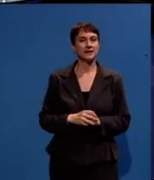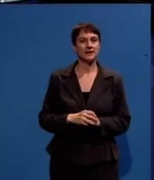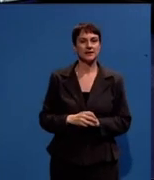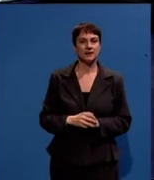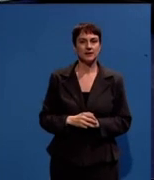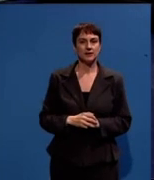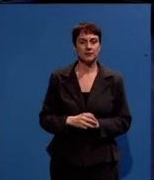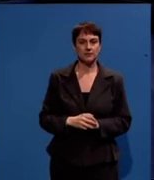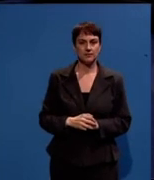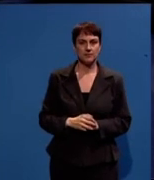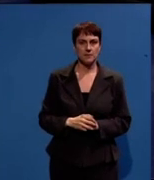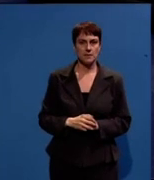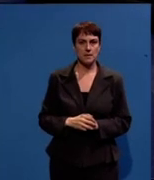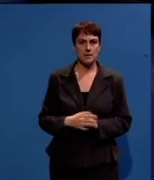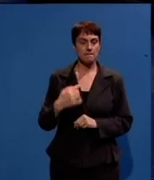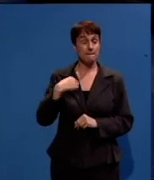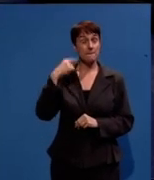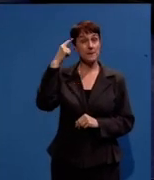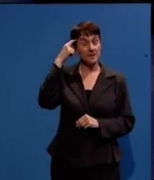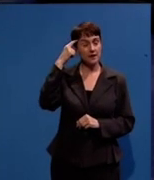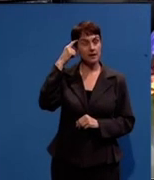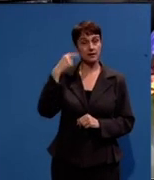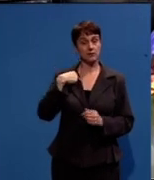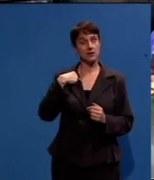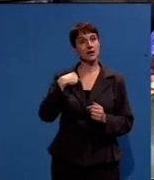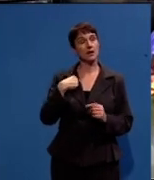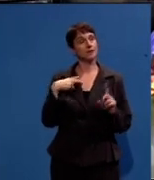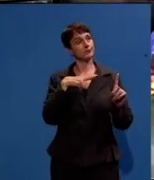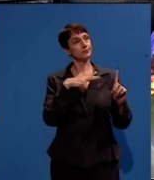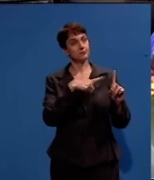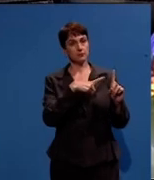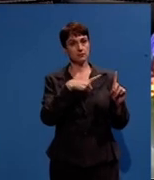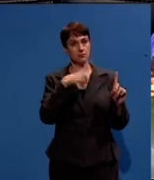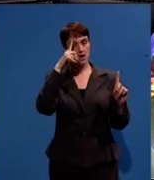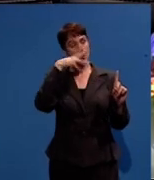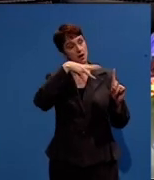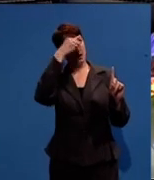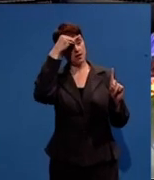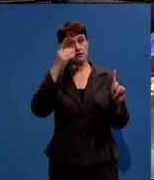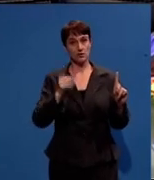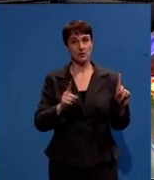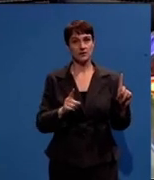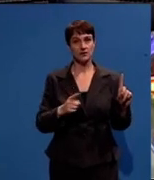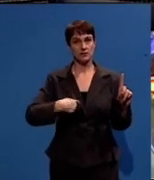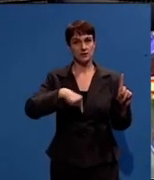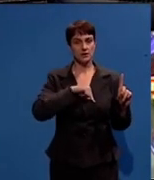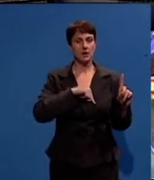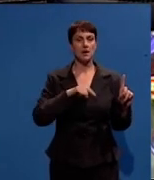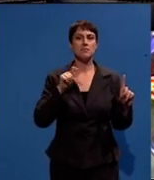Well, I think, you know, what we have learned from Tata Mandela is that we have to really live his